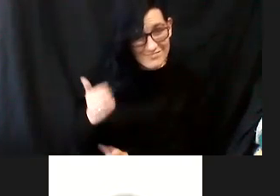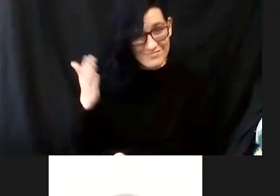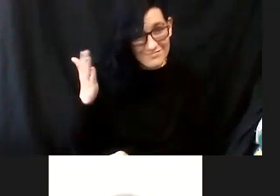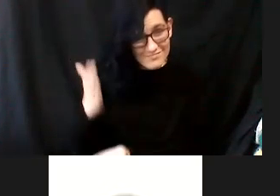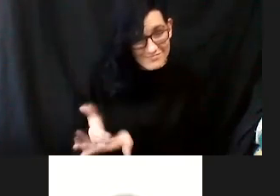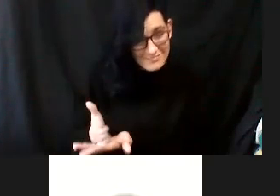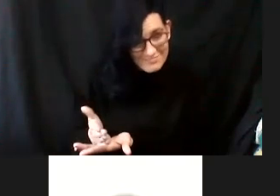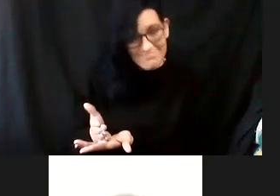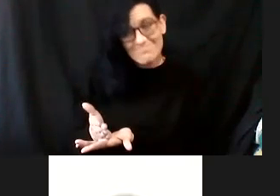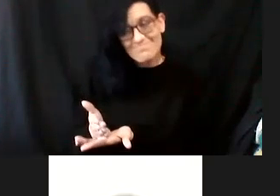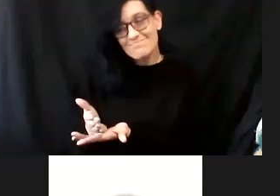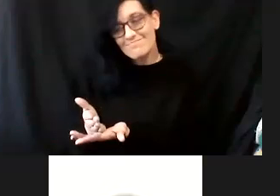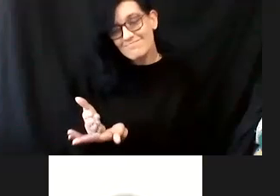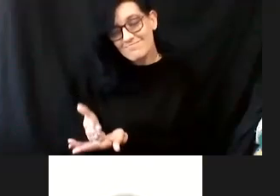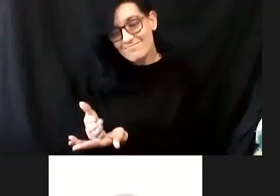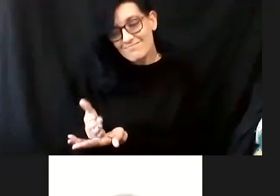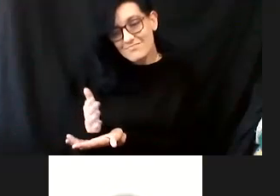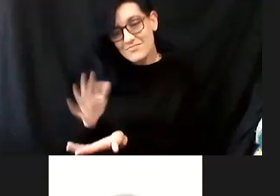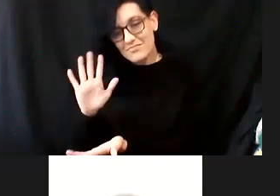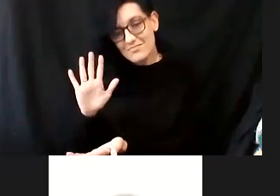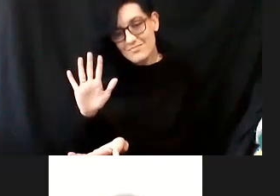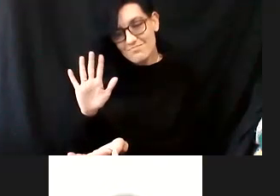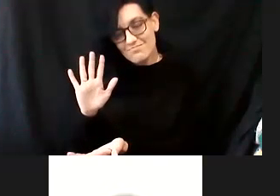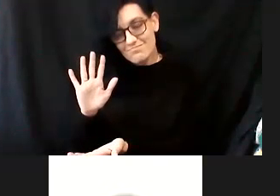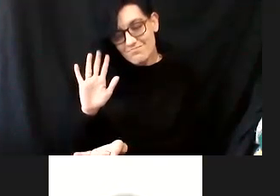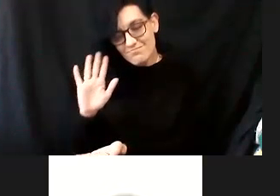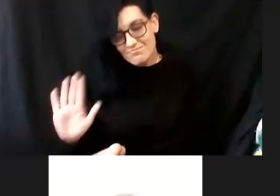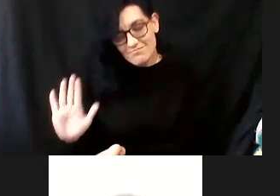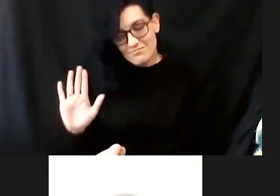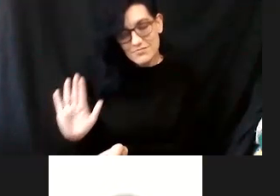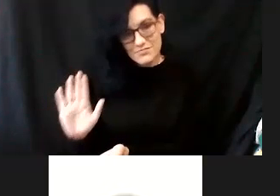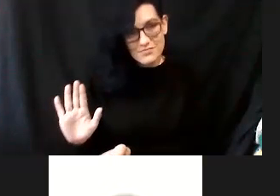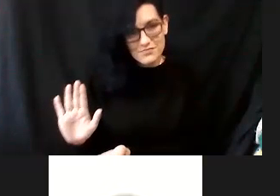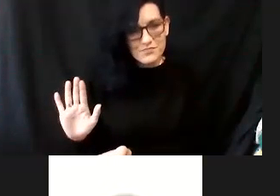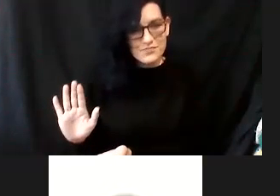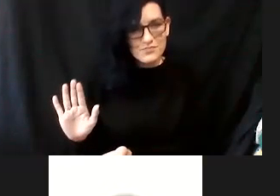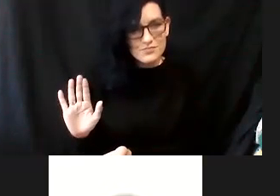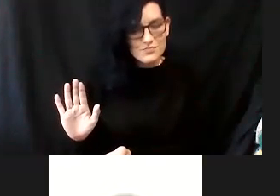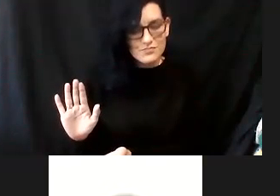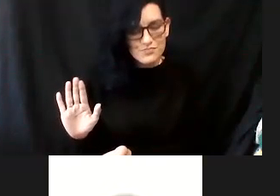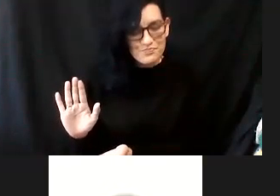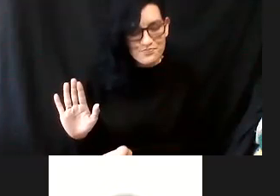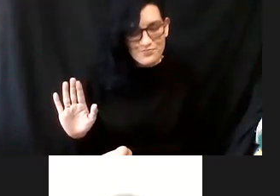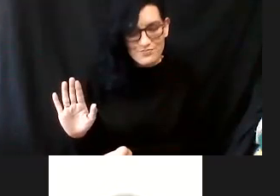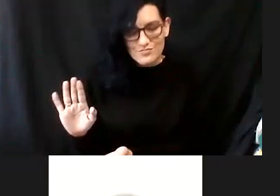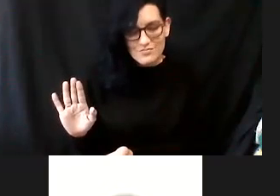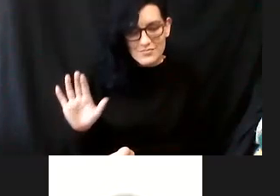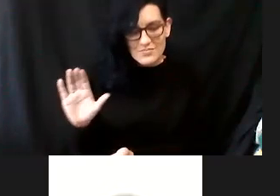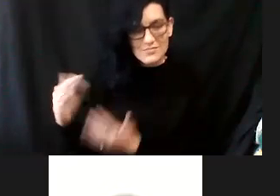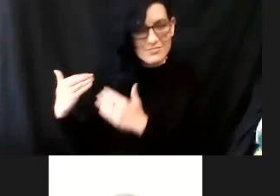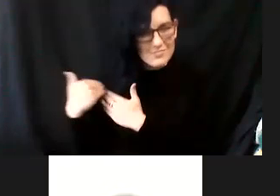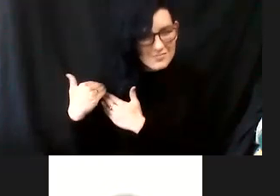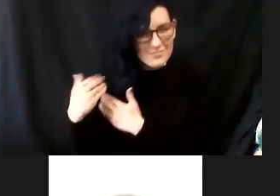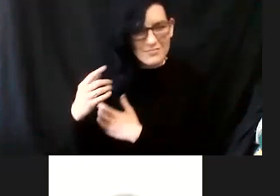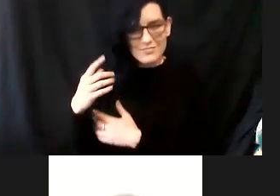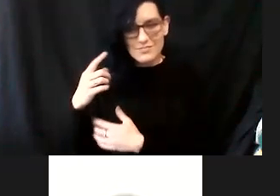know, when you've defaulted on a federal loan, the government can, they don't even necessarily need to sue you.